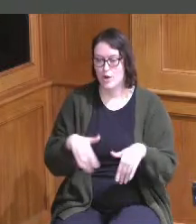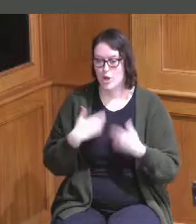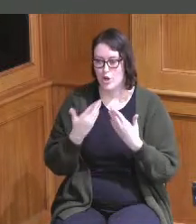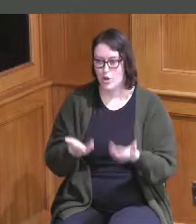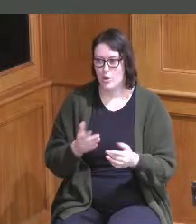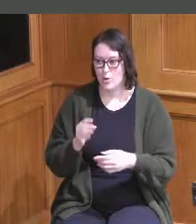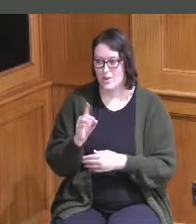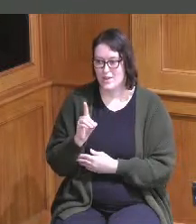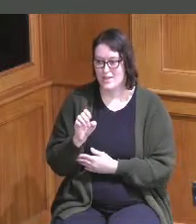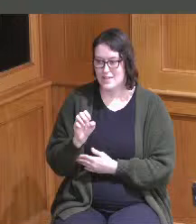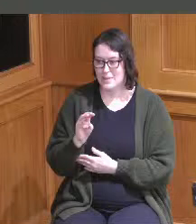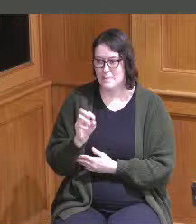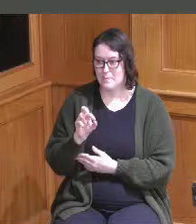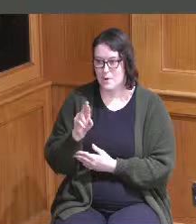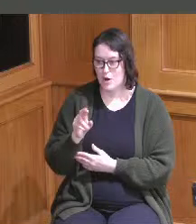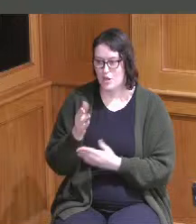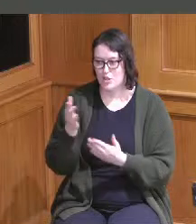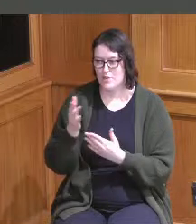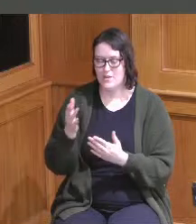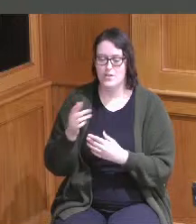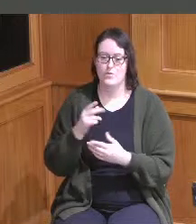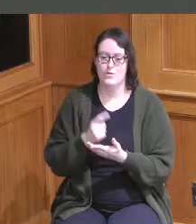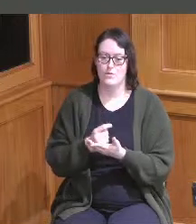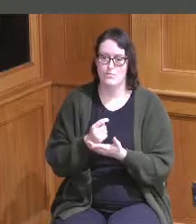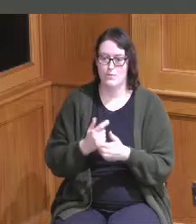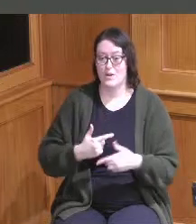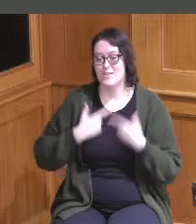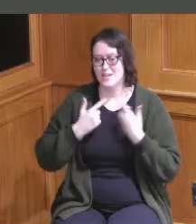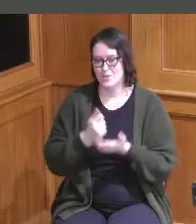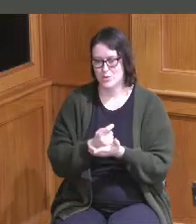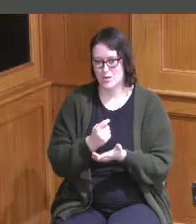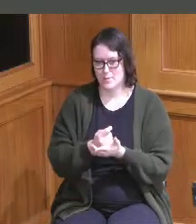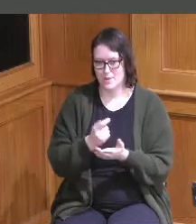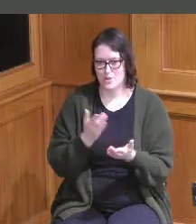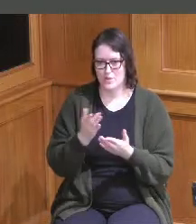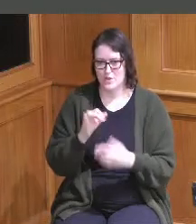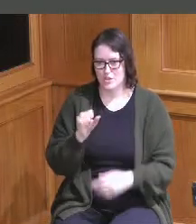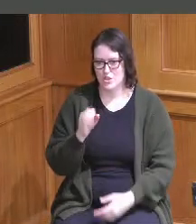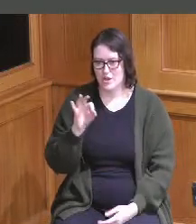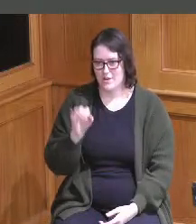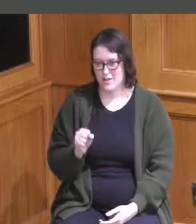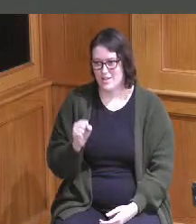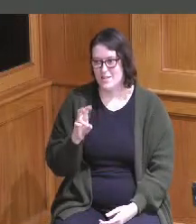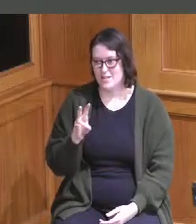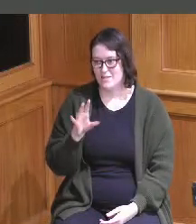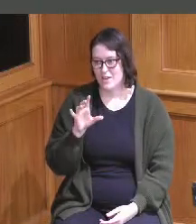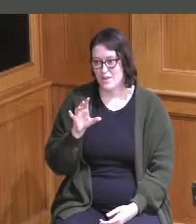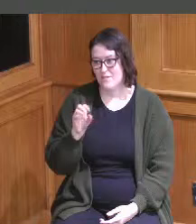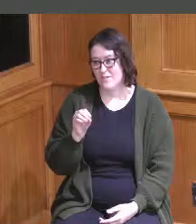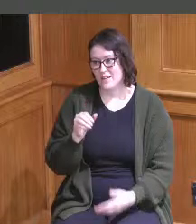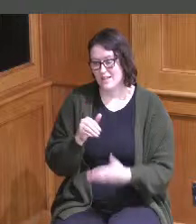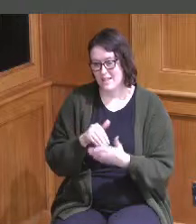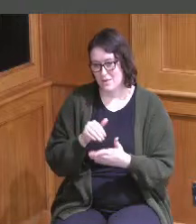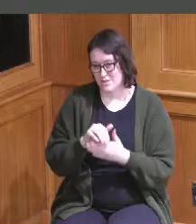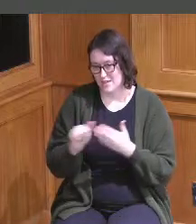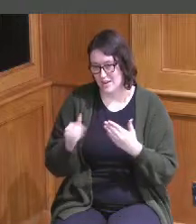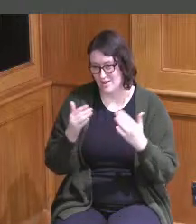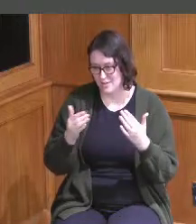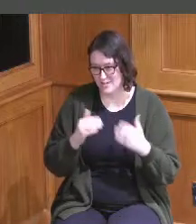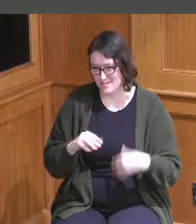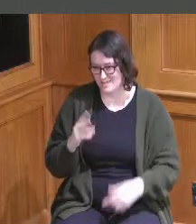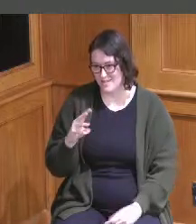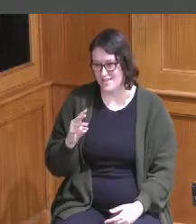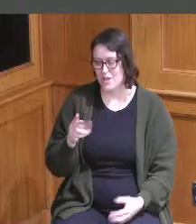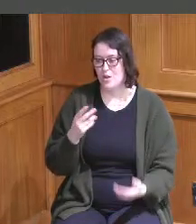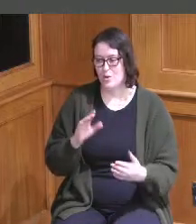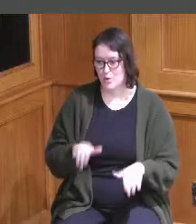with DeMar Services for residential treatment services and JFS for $750,000. Item 16 is authorizing renewal